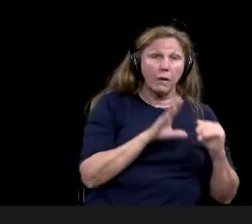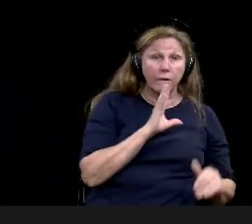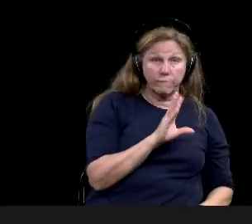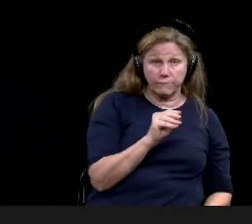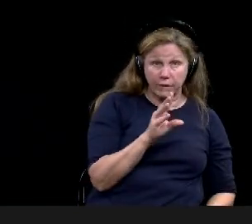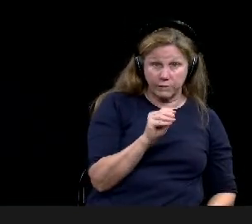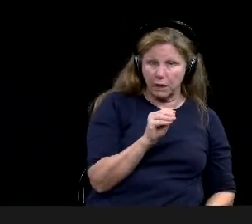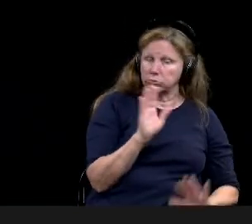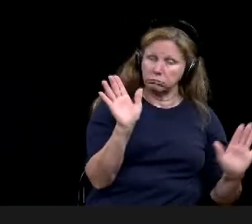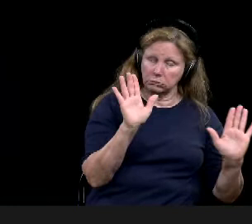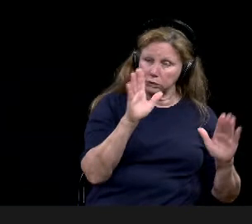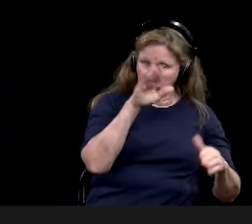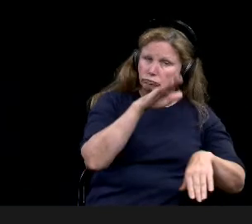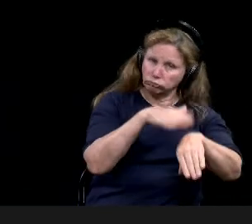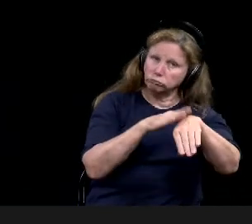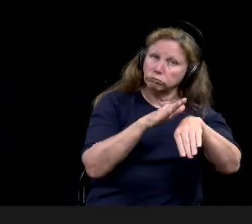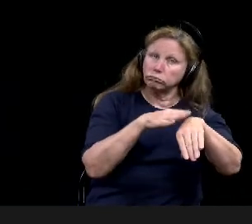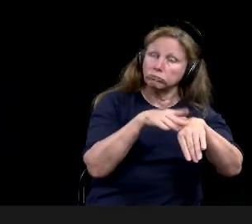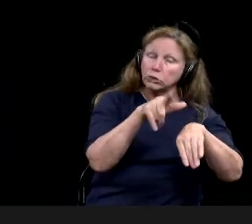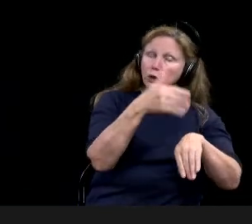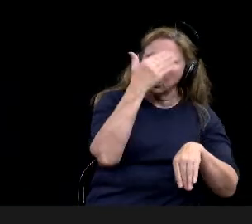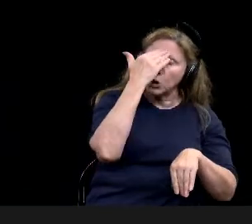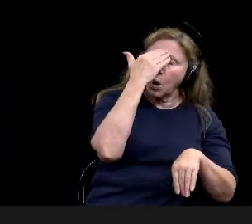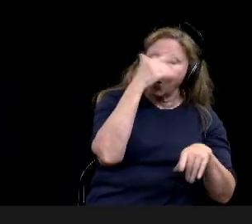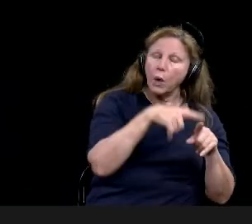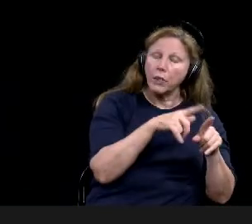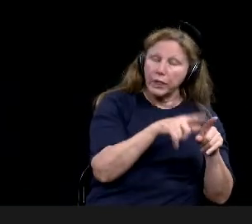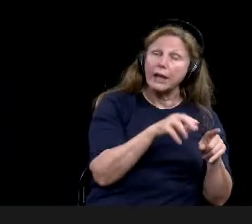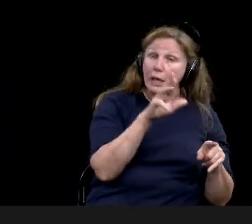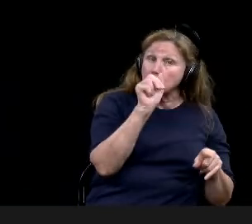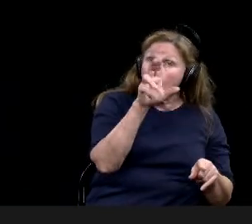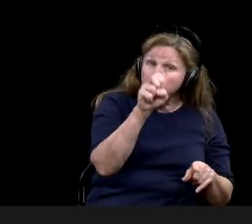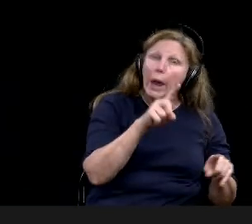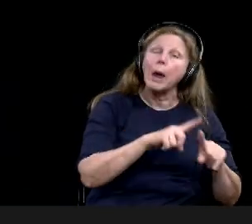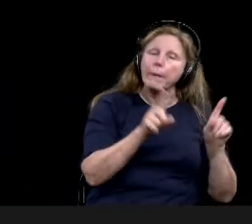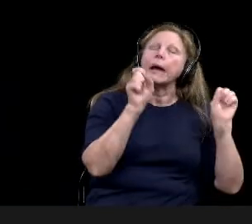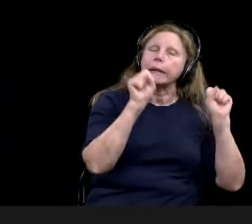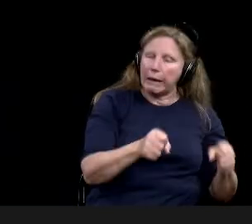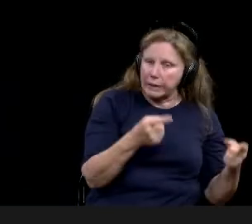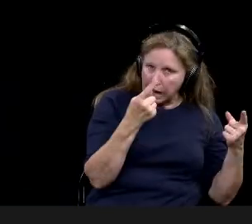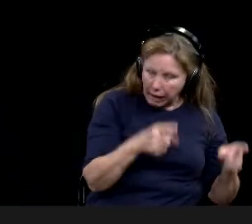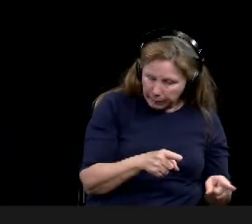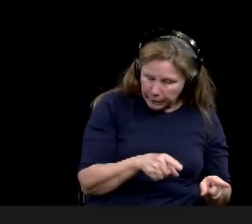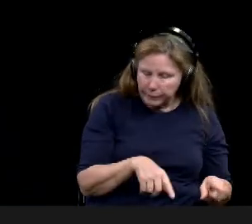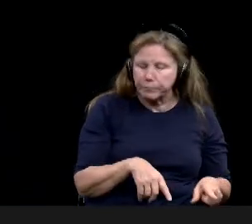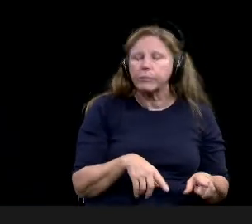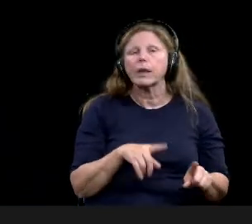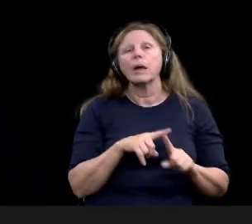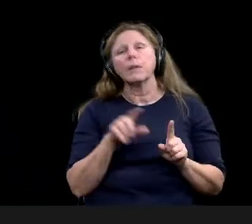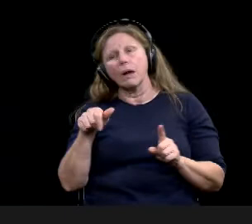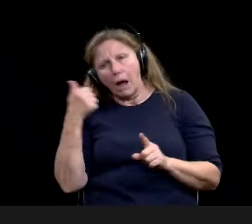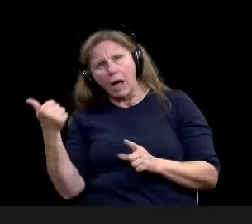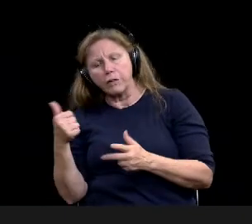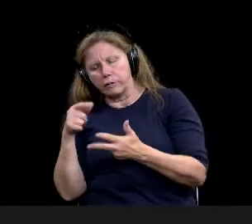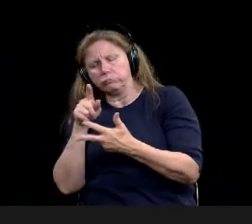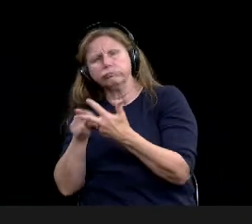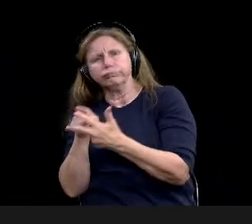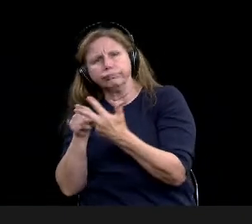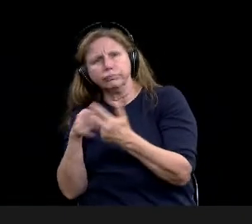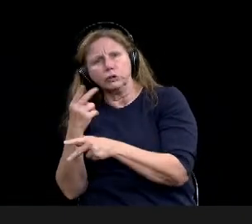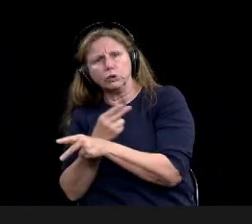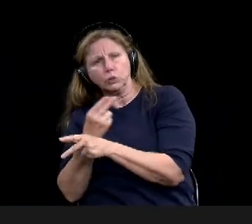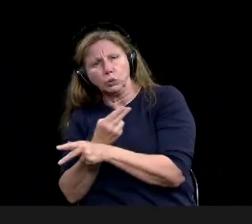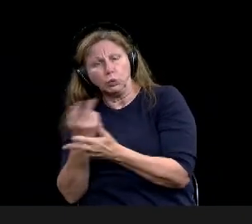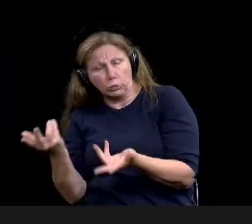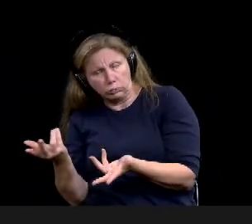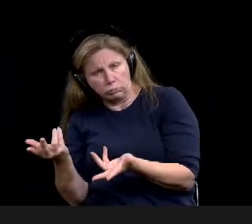other COVID-19 vaccine options available for which this risk has not been seen. And that was